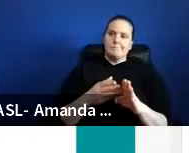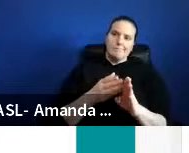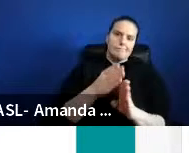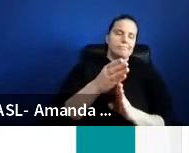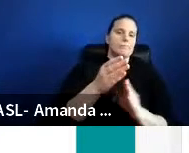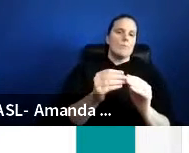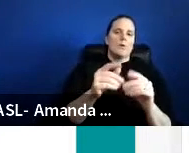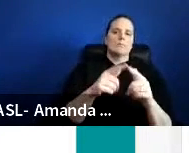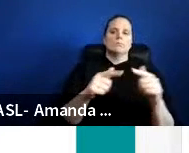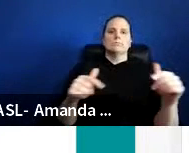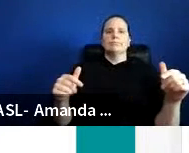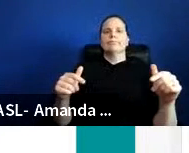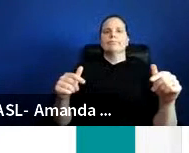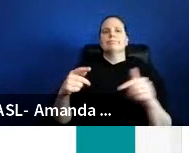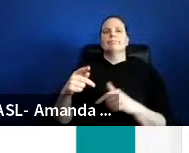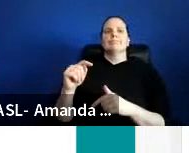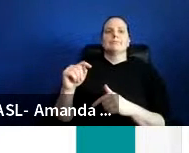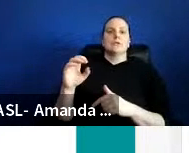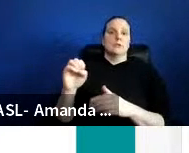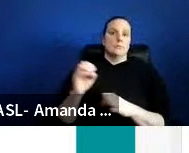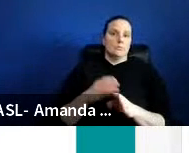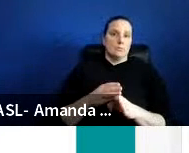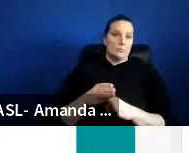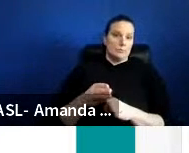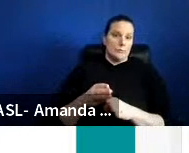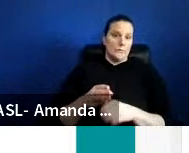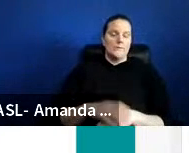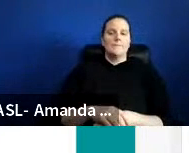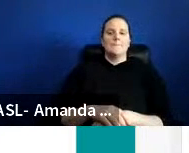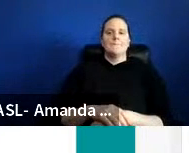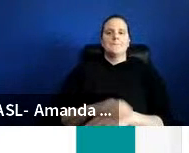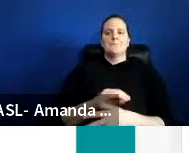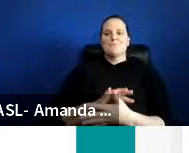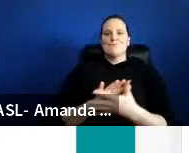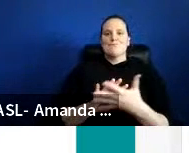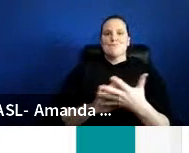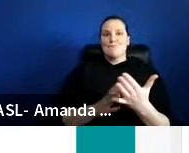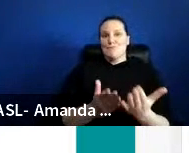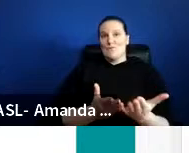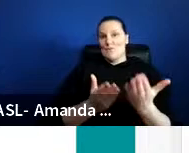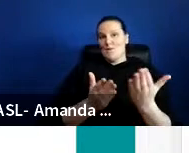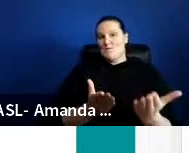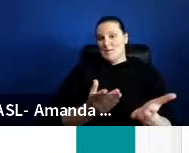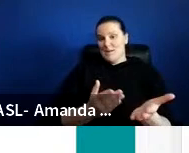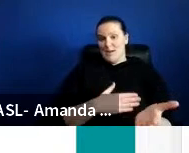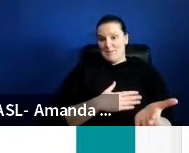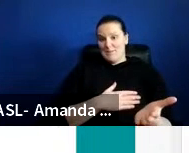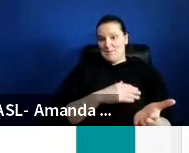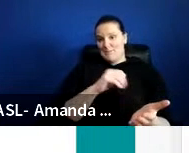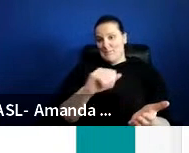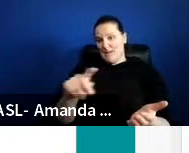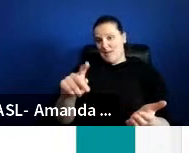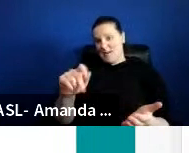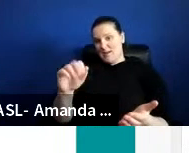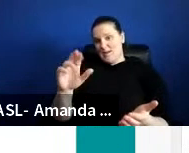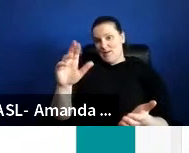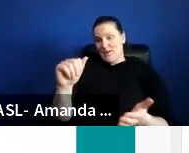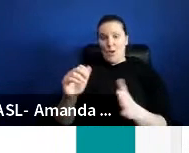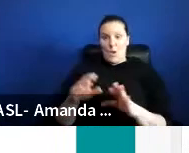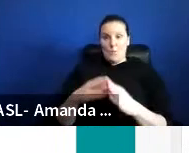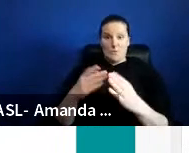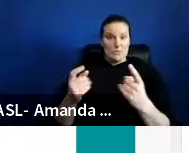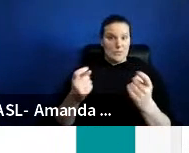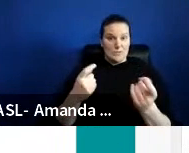diverse PTE professionals. So those are our recommendations. I'd be happy to turn it back over to Erica and open it up for